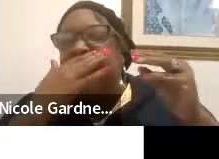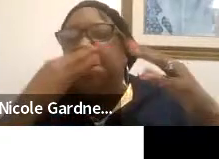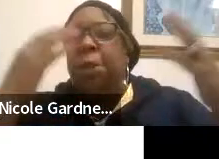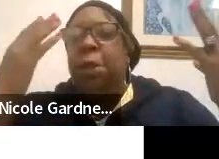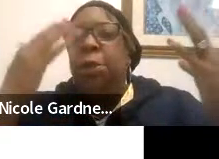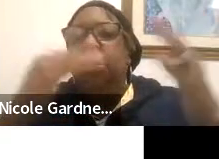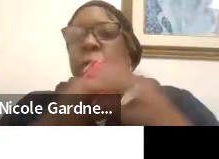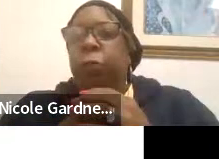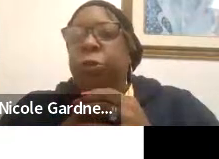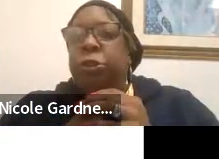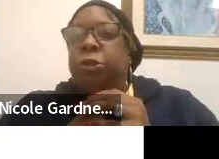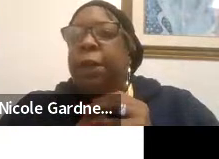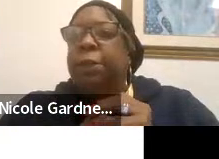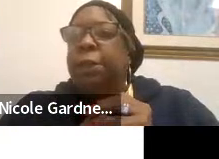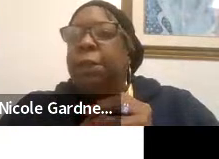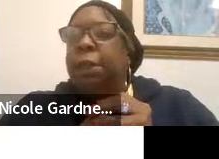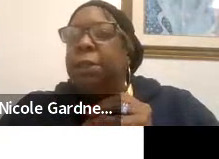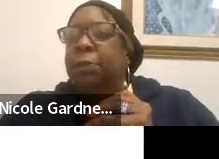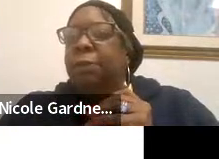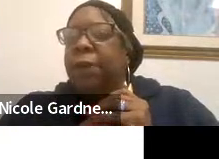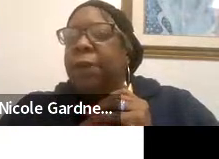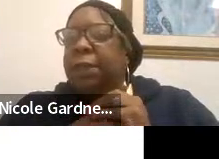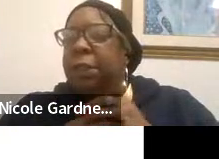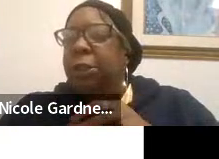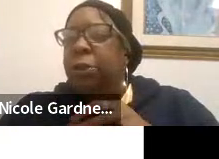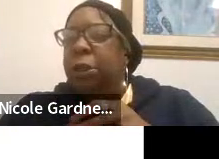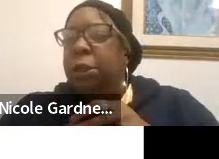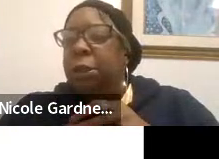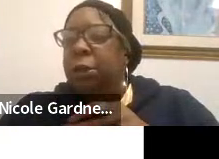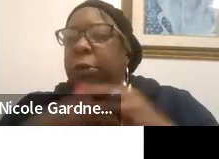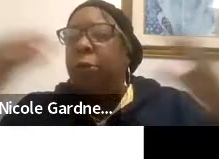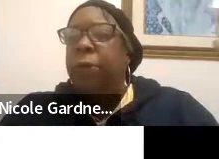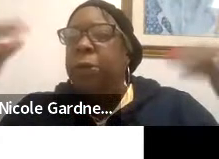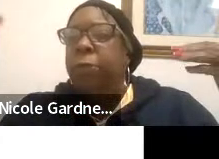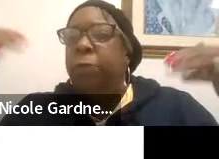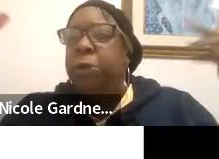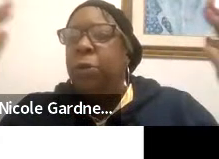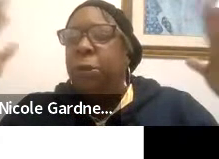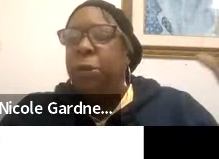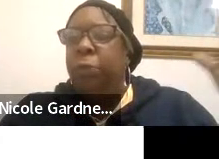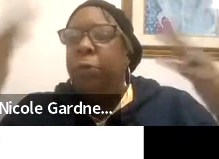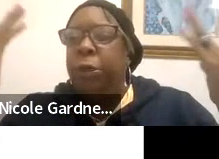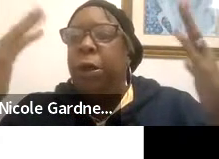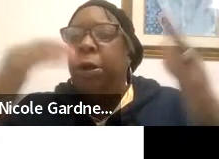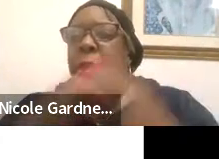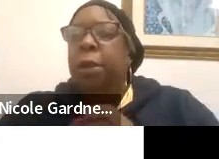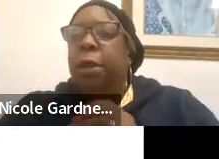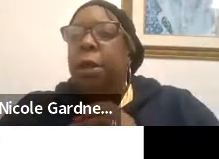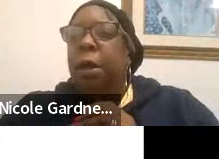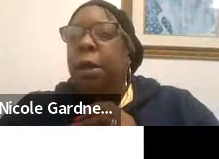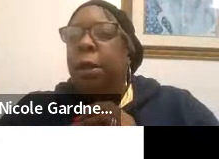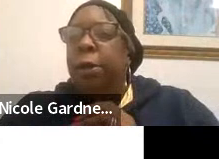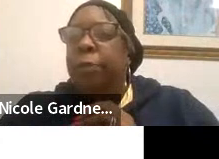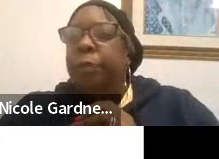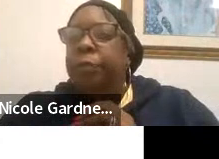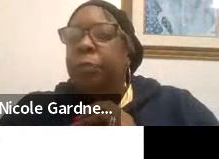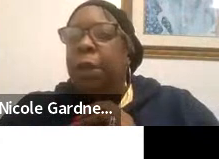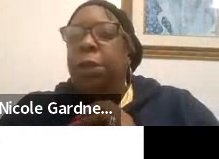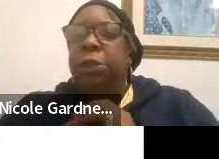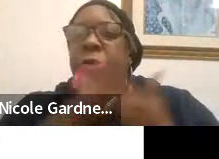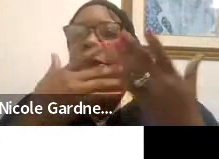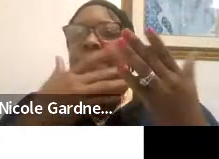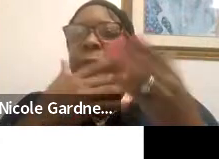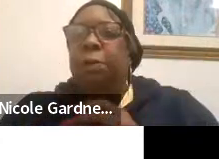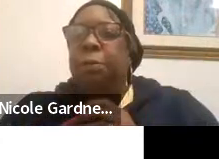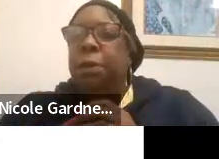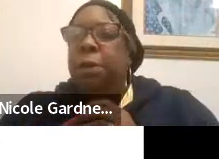the cons, and we're just trying to get as many vaccinated over here in West Oakland, where we are,